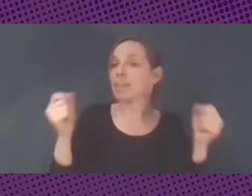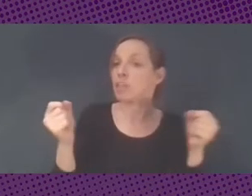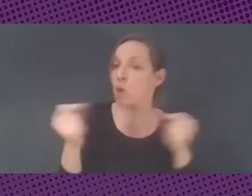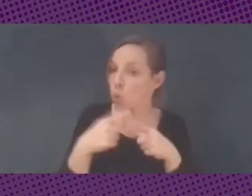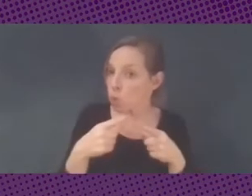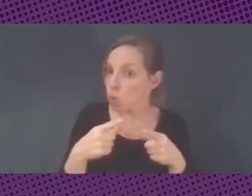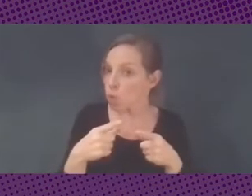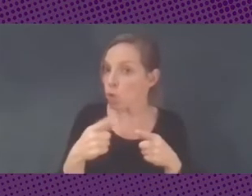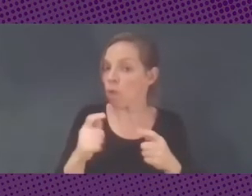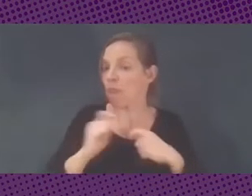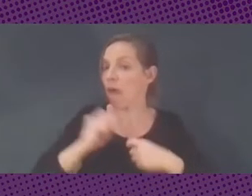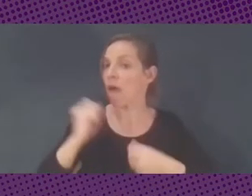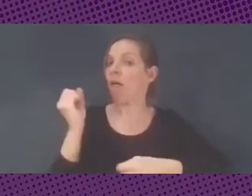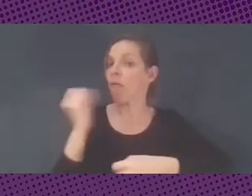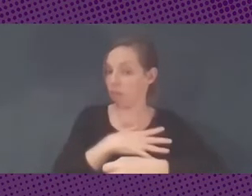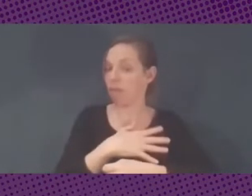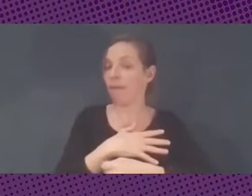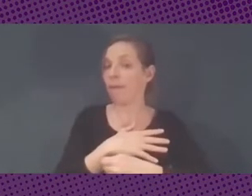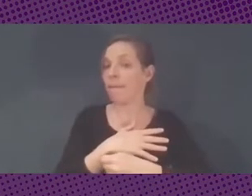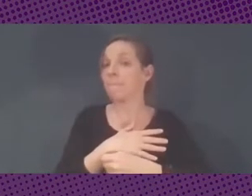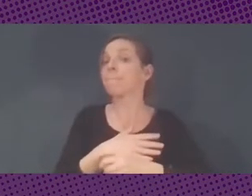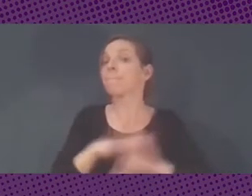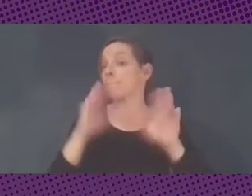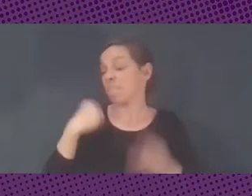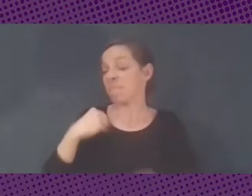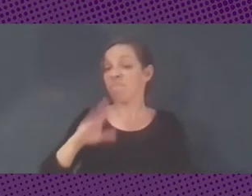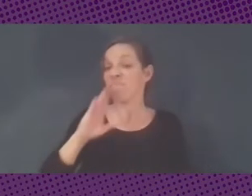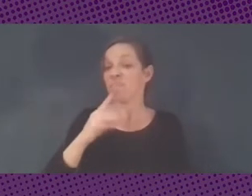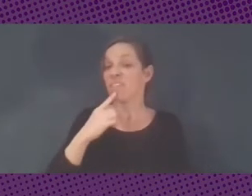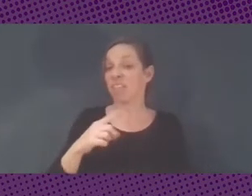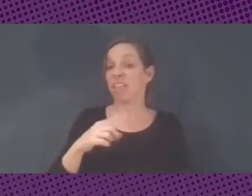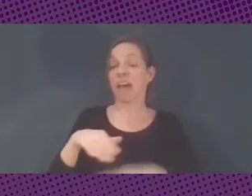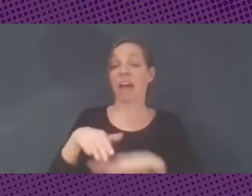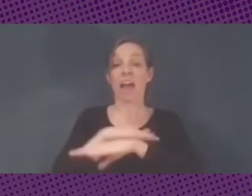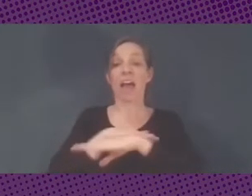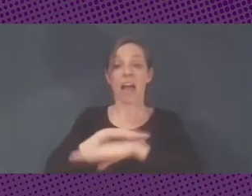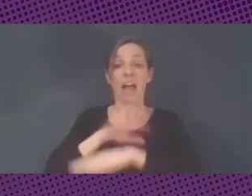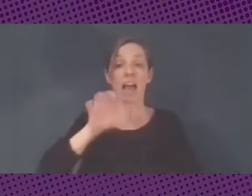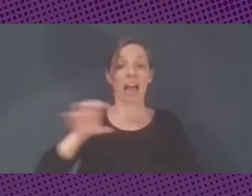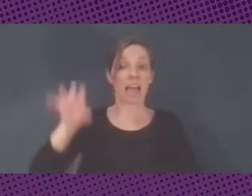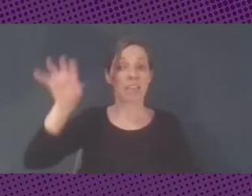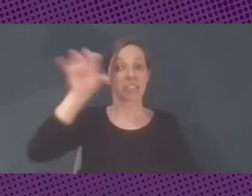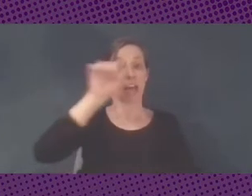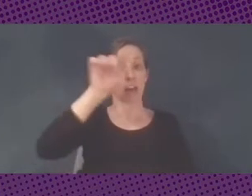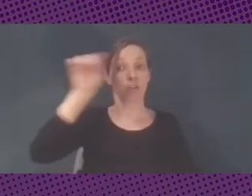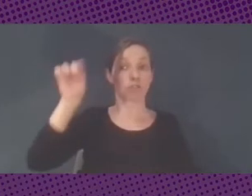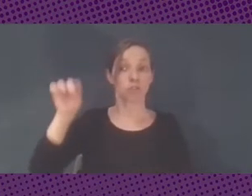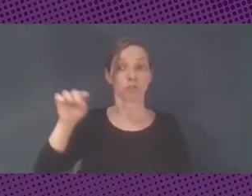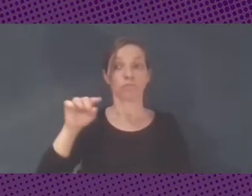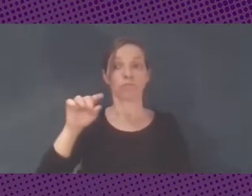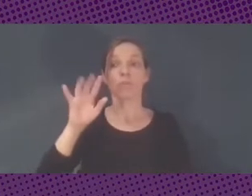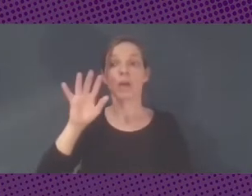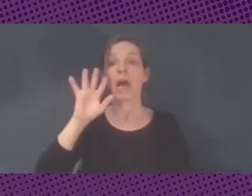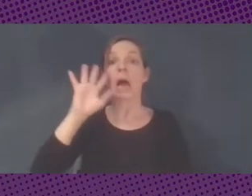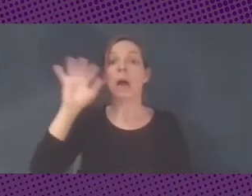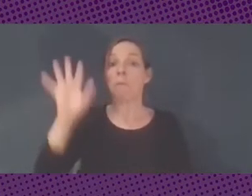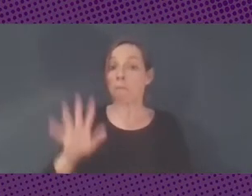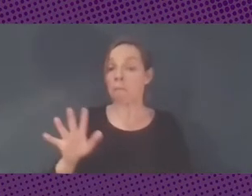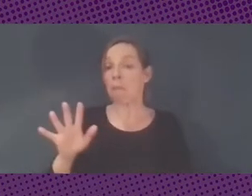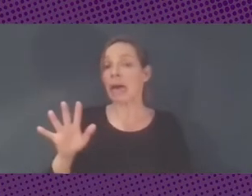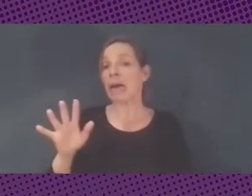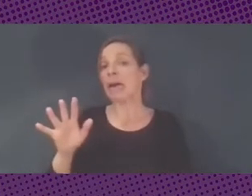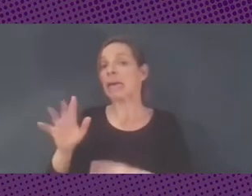take care of our health or to take care of our old age. And because we were doing so more and more in the Global North, we are basically